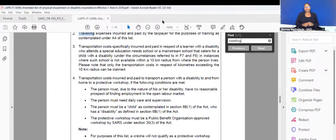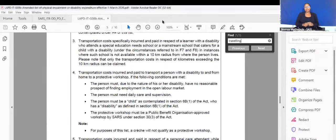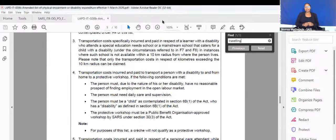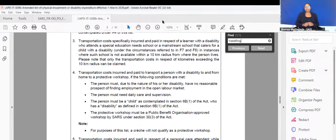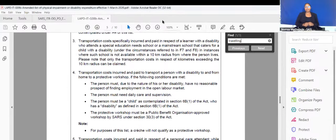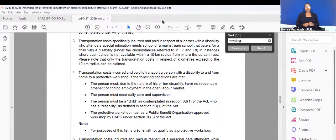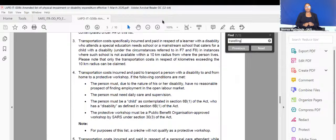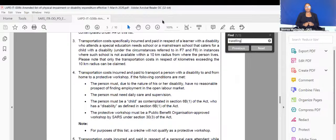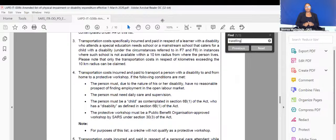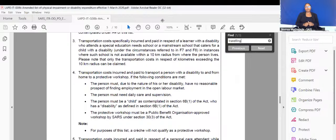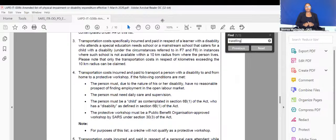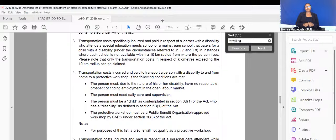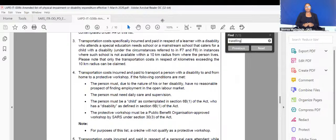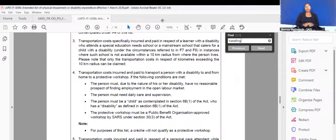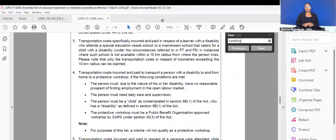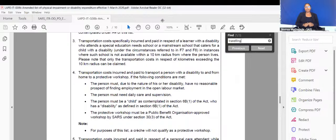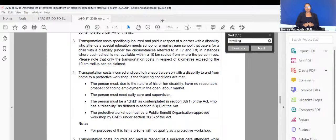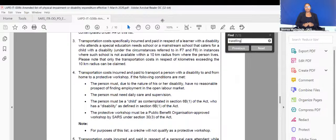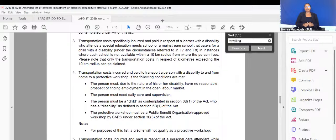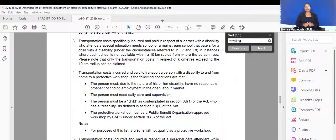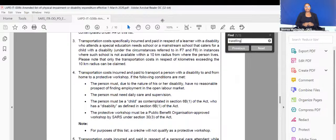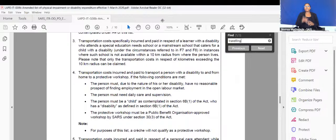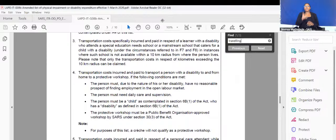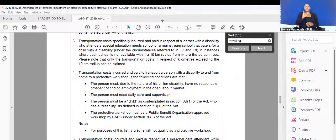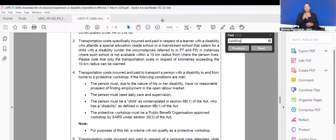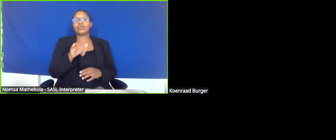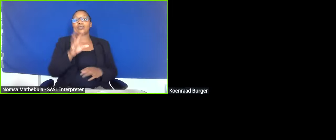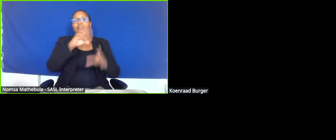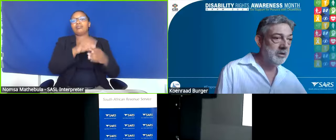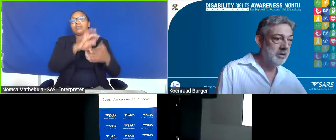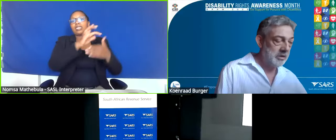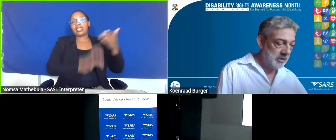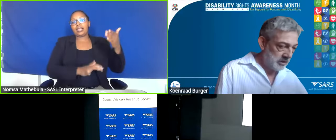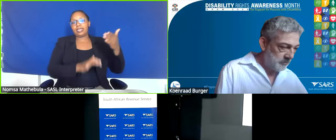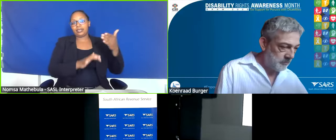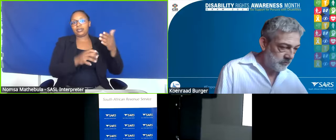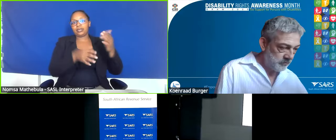So that then takes care of the list.